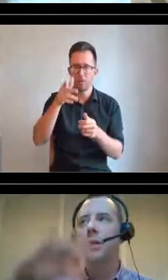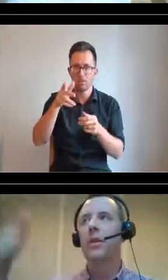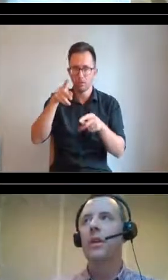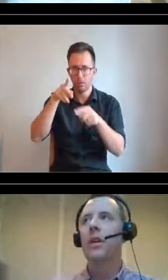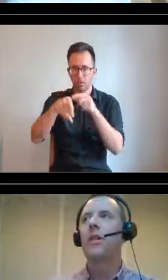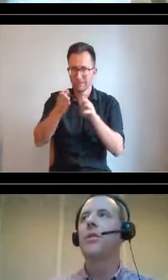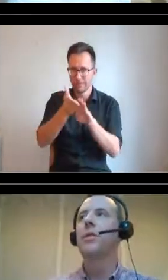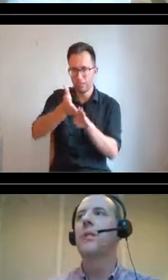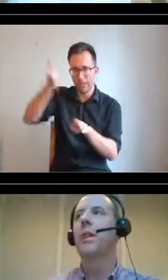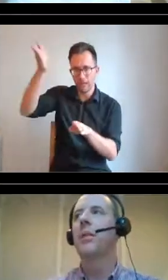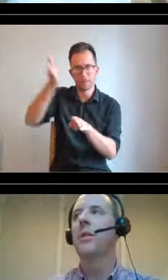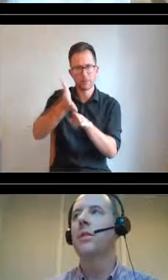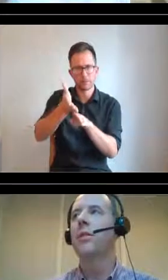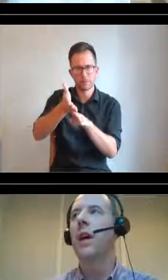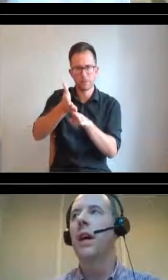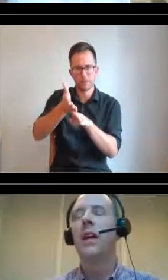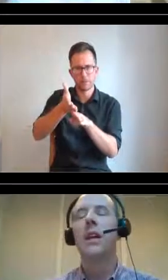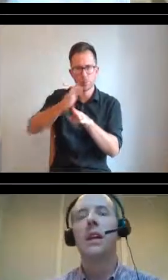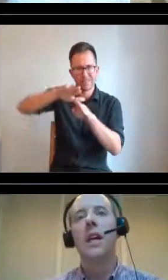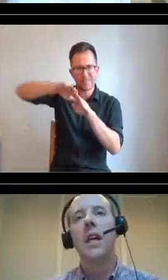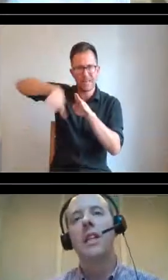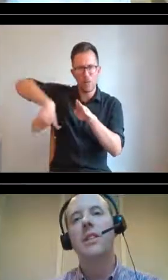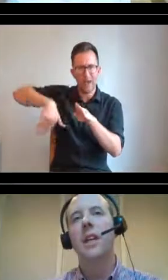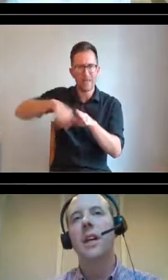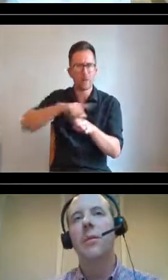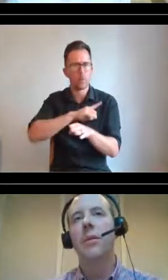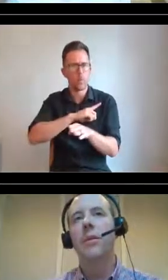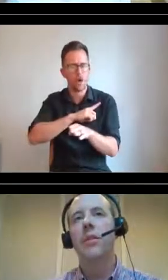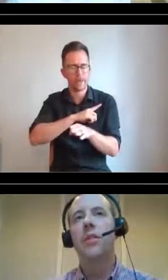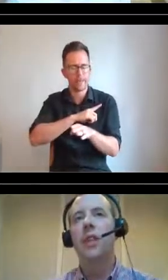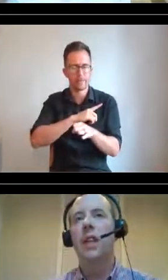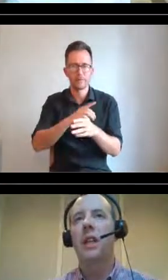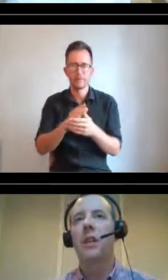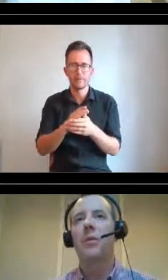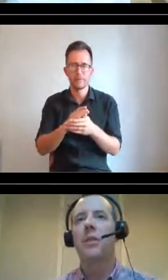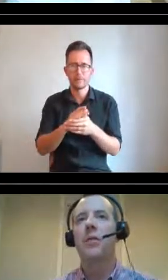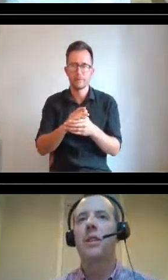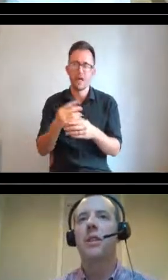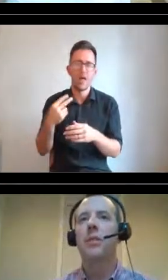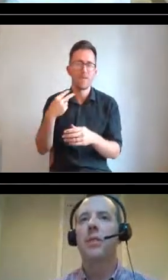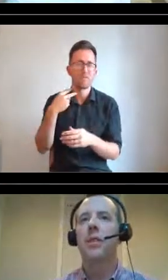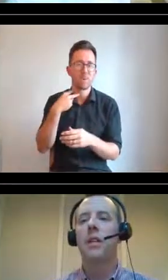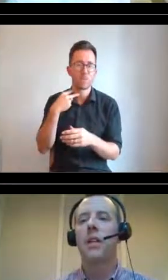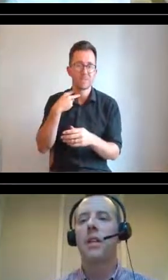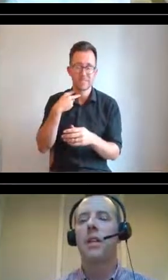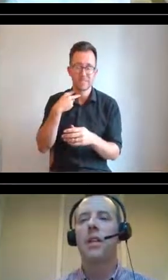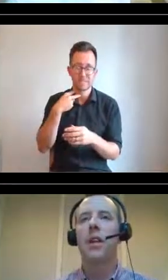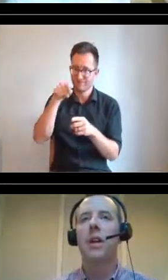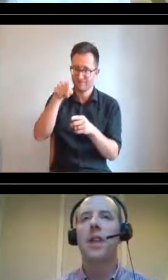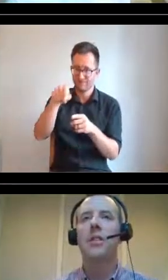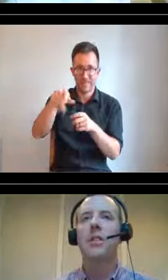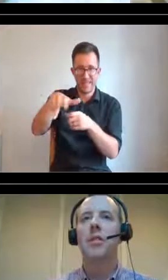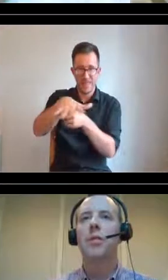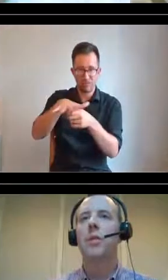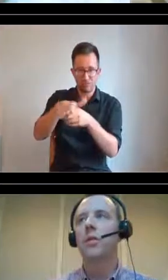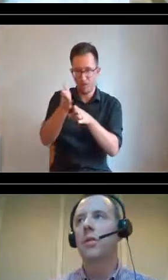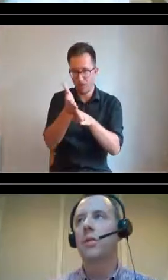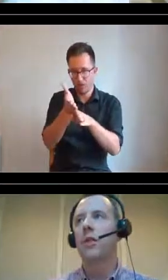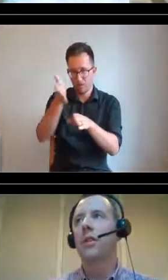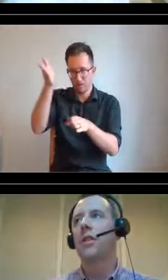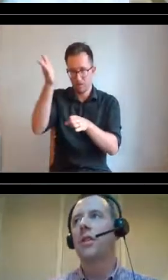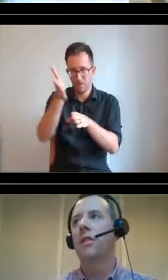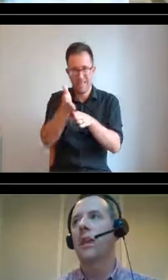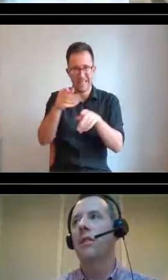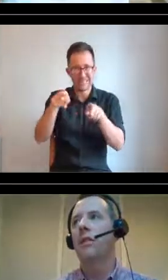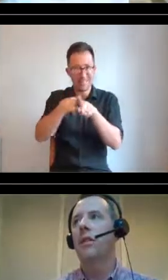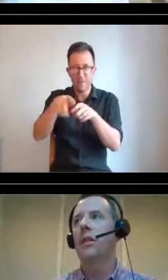the false embankment away. It's unfortunately that it was coincident with the location of a